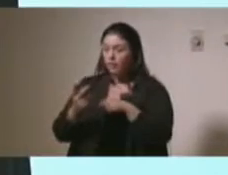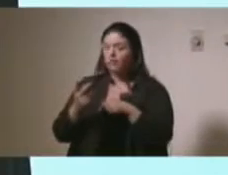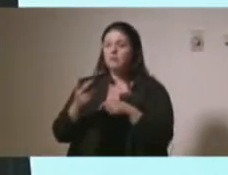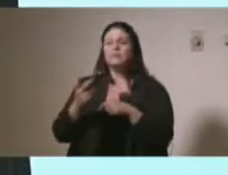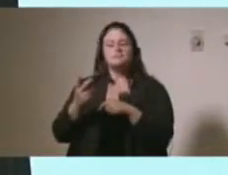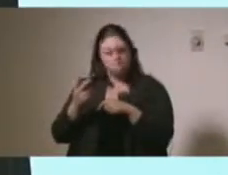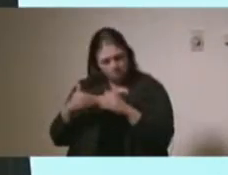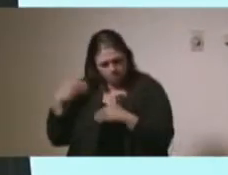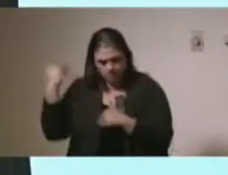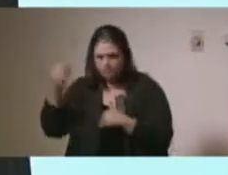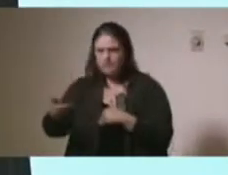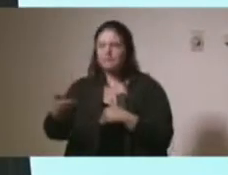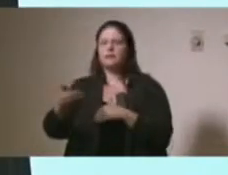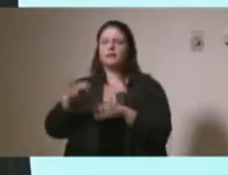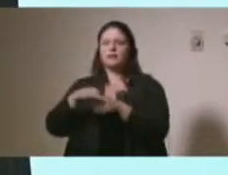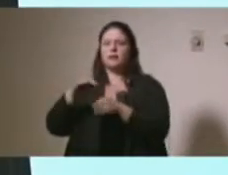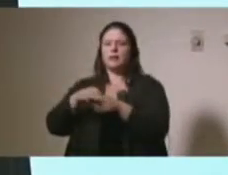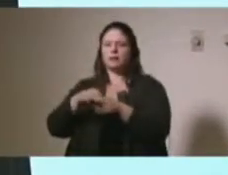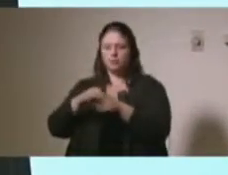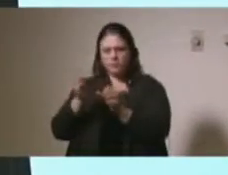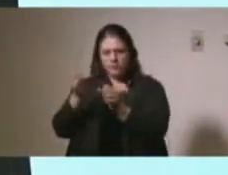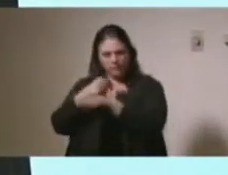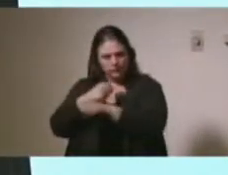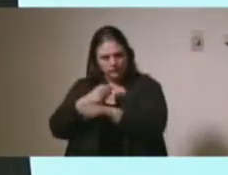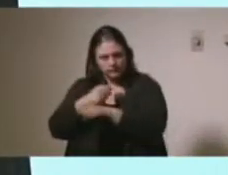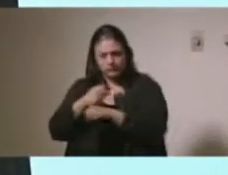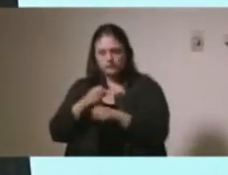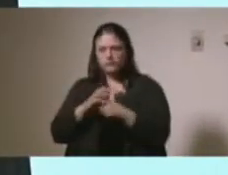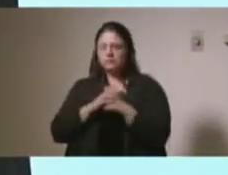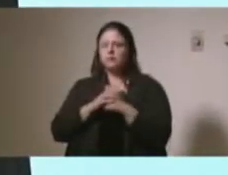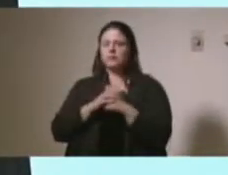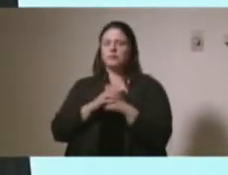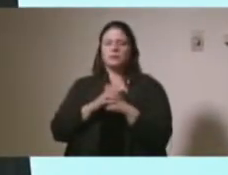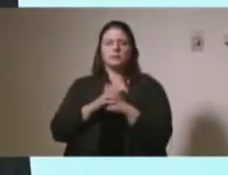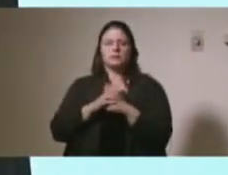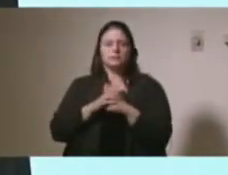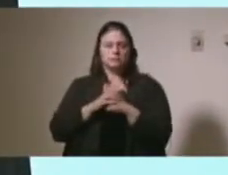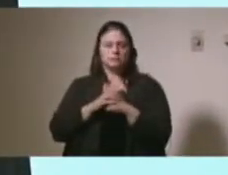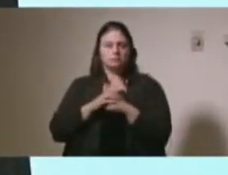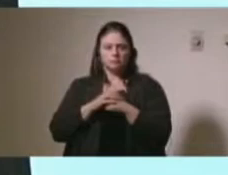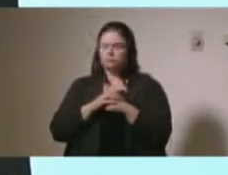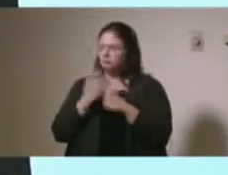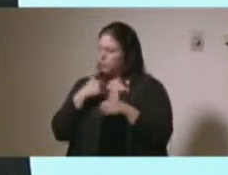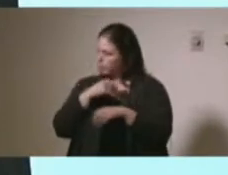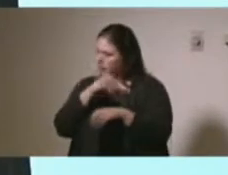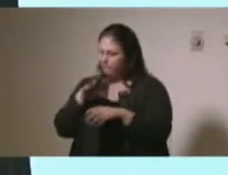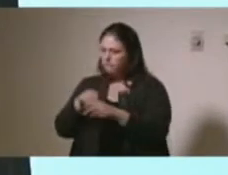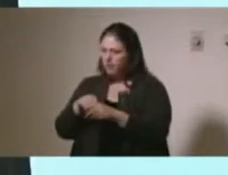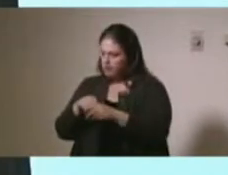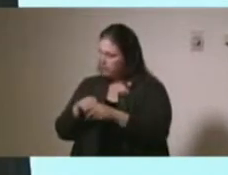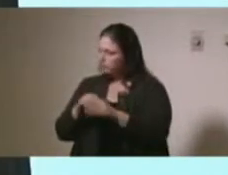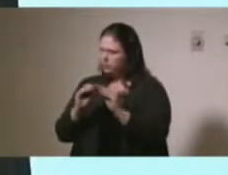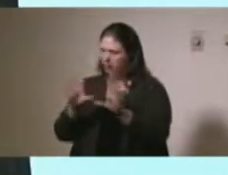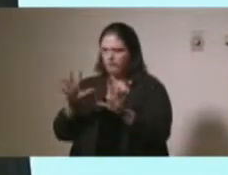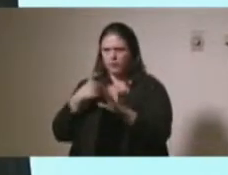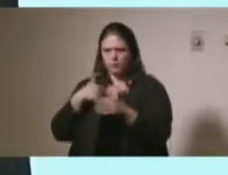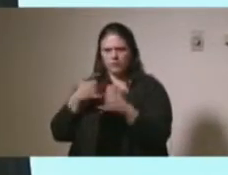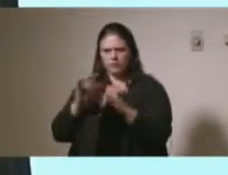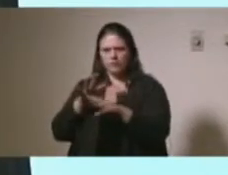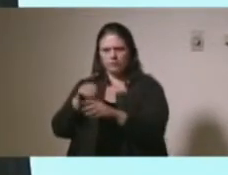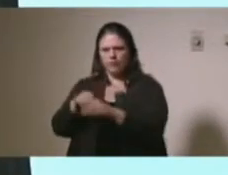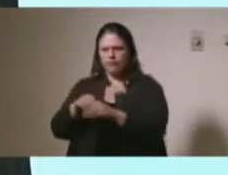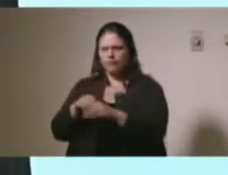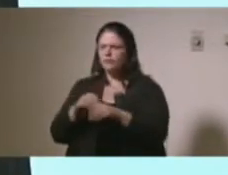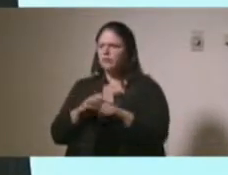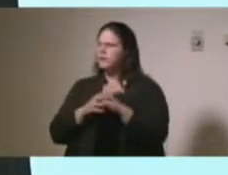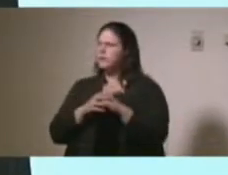fighting in the next election. We're involved. That's obvious. Then there's a question of how can we stop